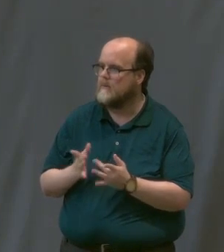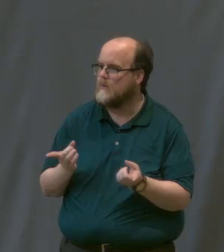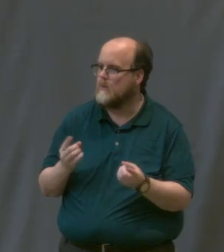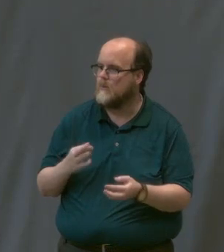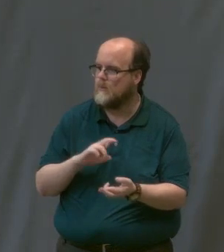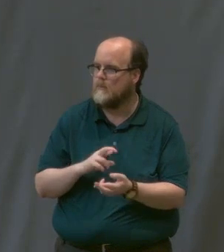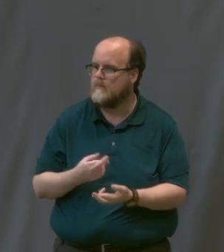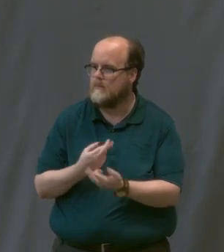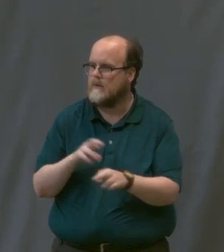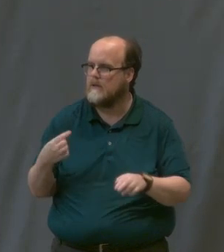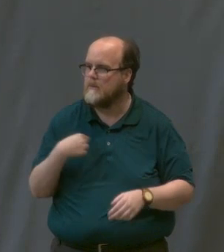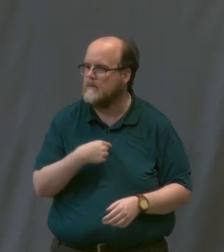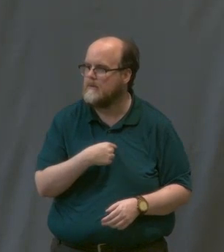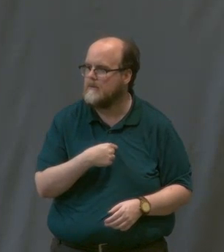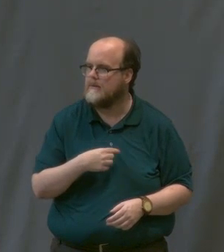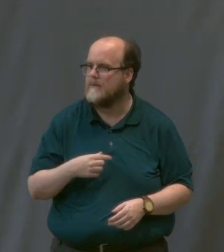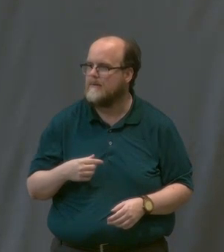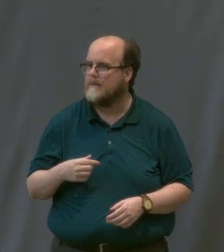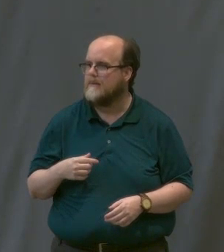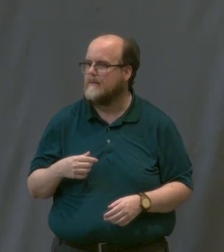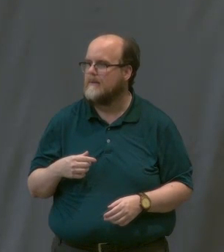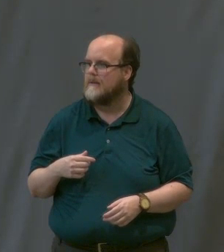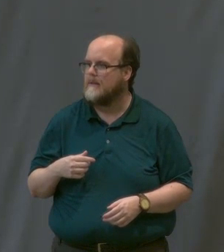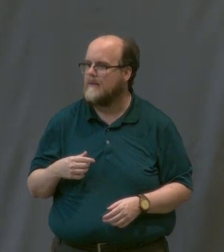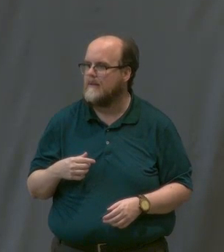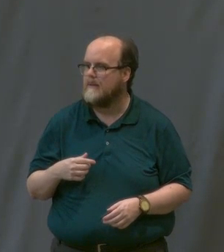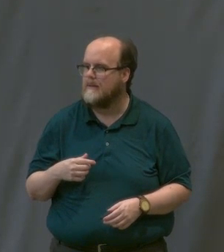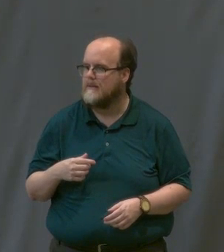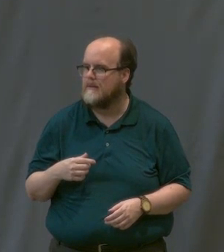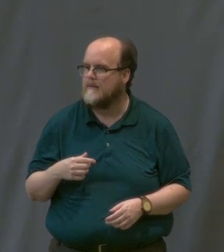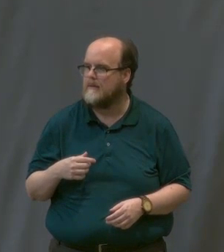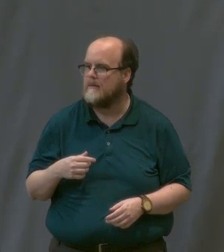Yeah. Yeah, we actually got...